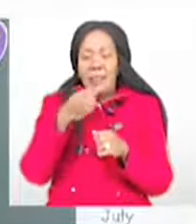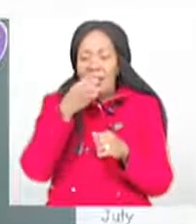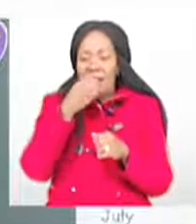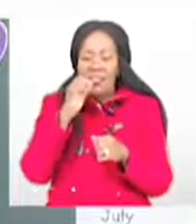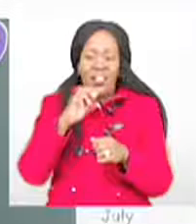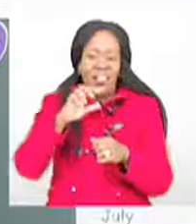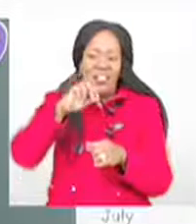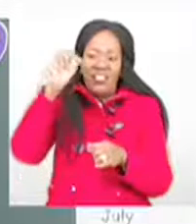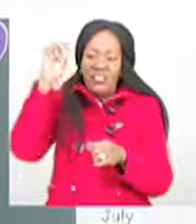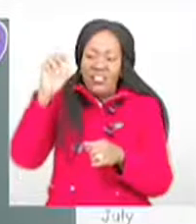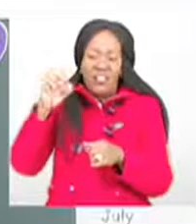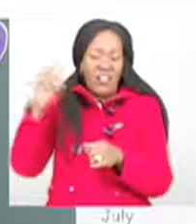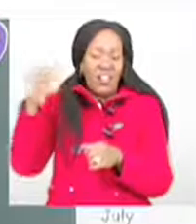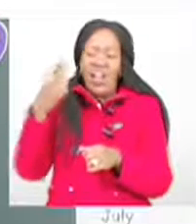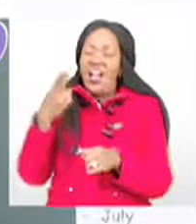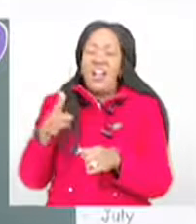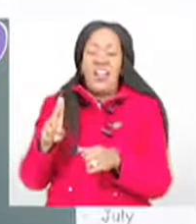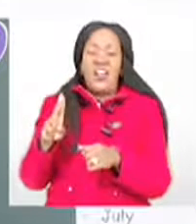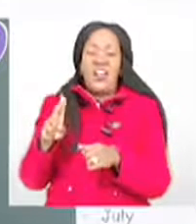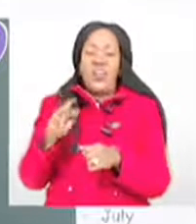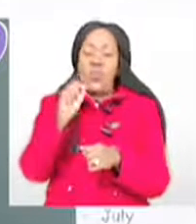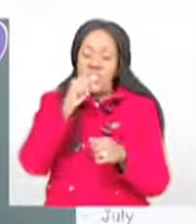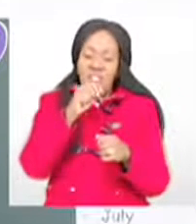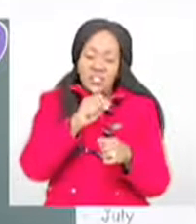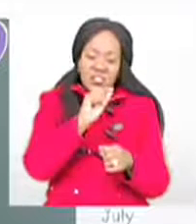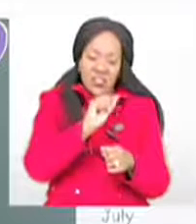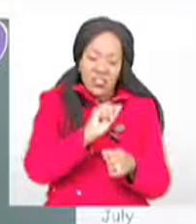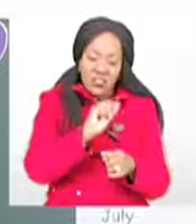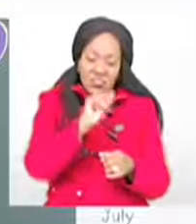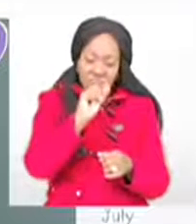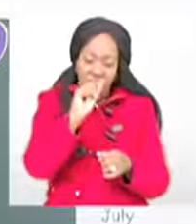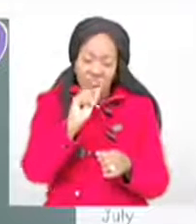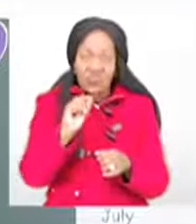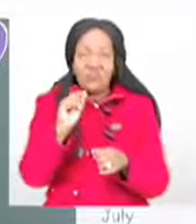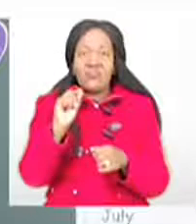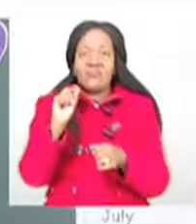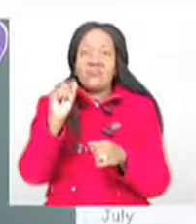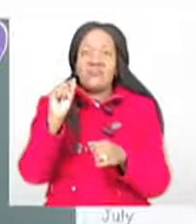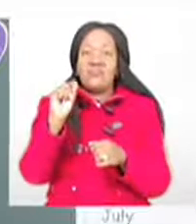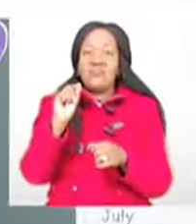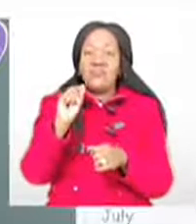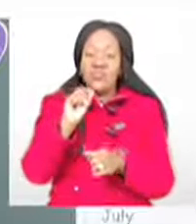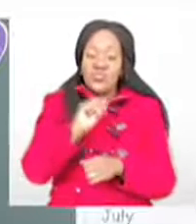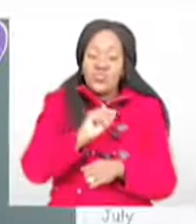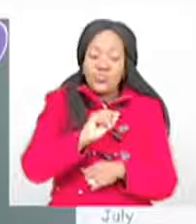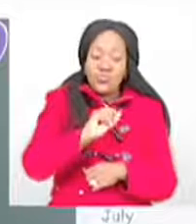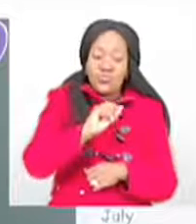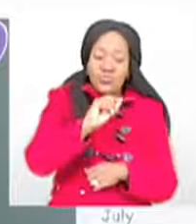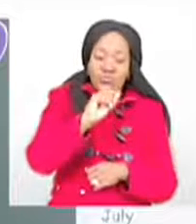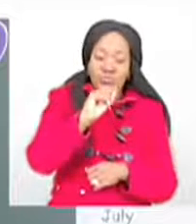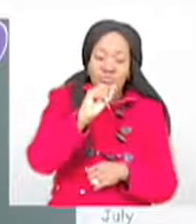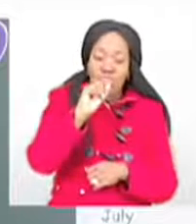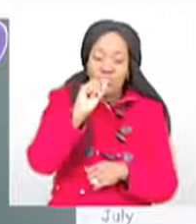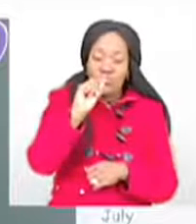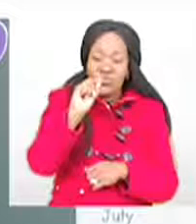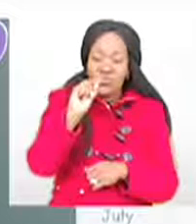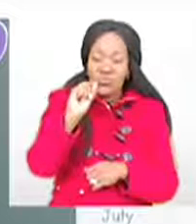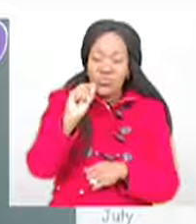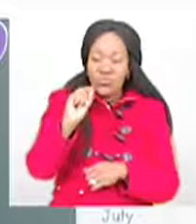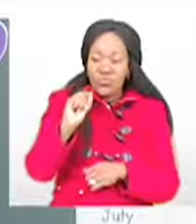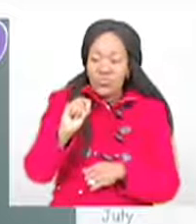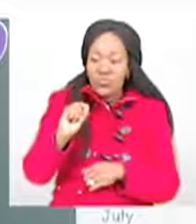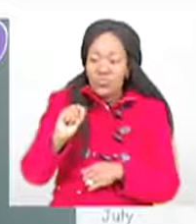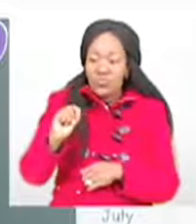until you finish. And this is what we will do. We join or connect